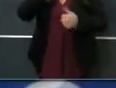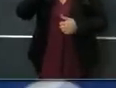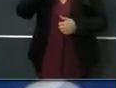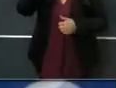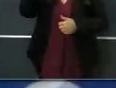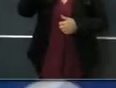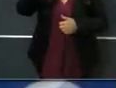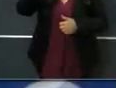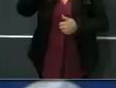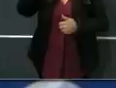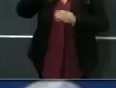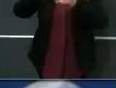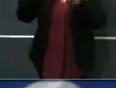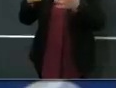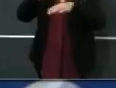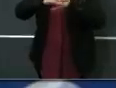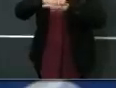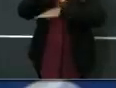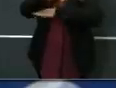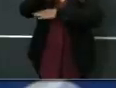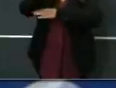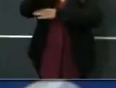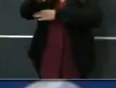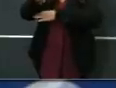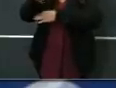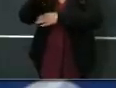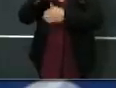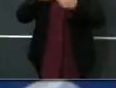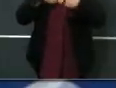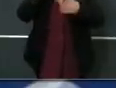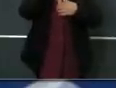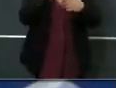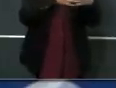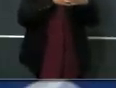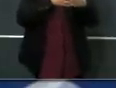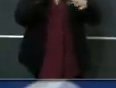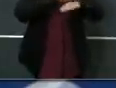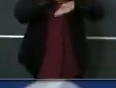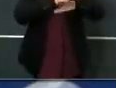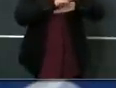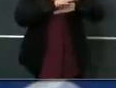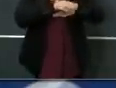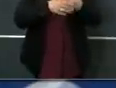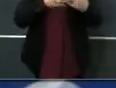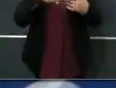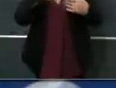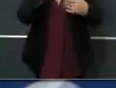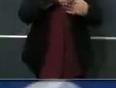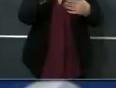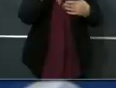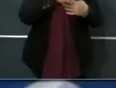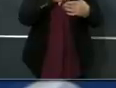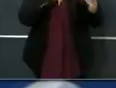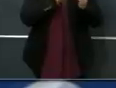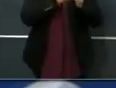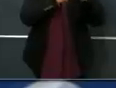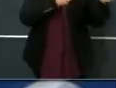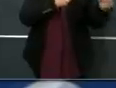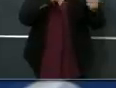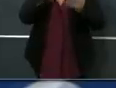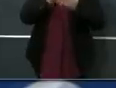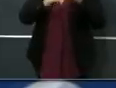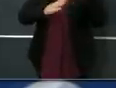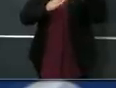conference call this afternoon. I have an African American Advisory Committee that I'll be meeting with after that. This is the top agenda